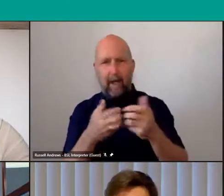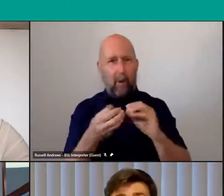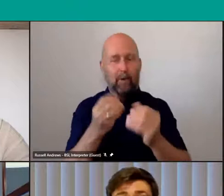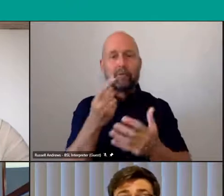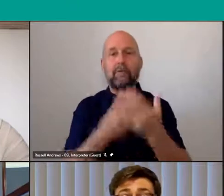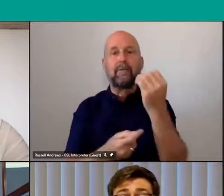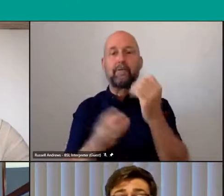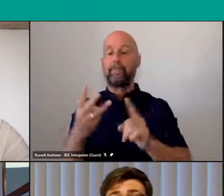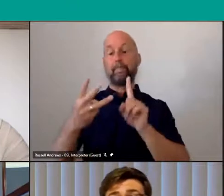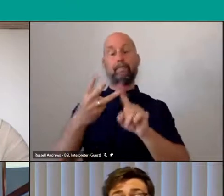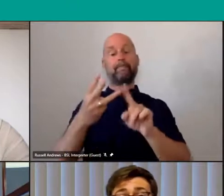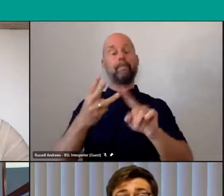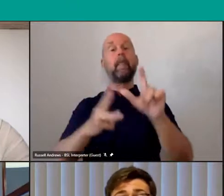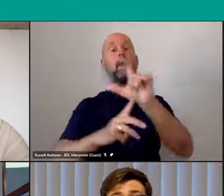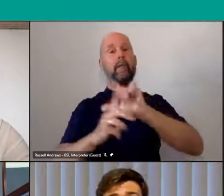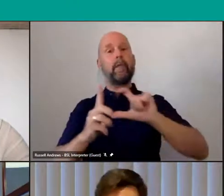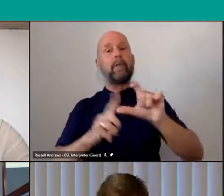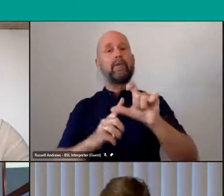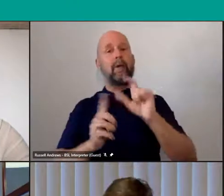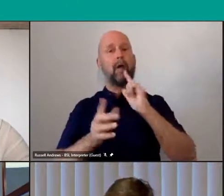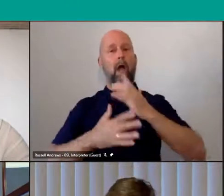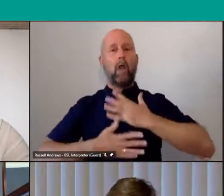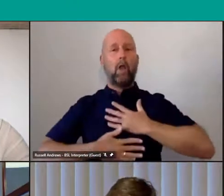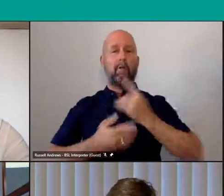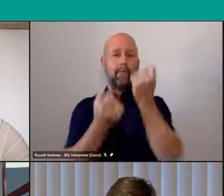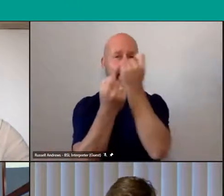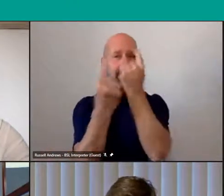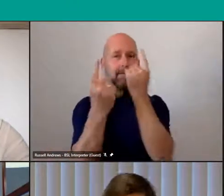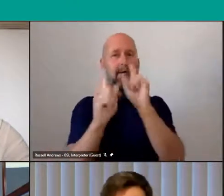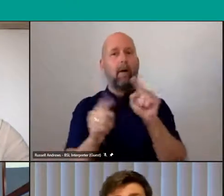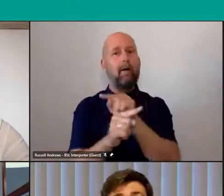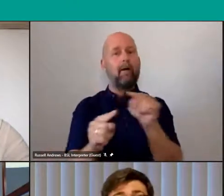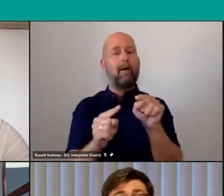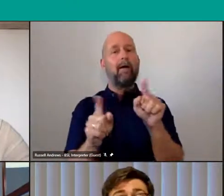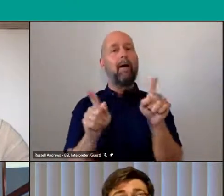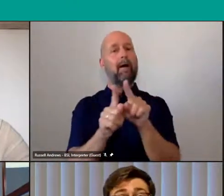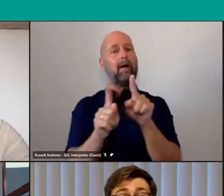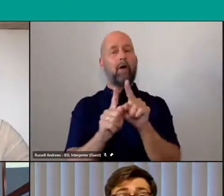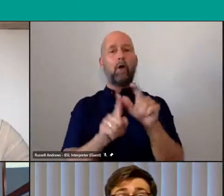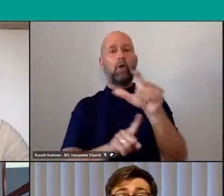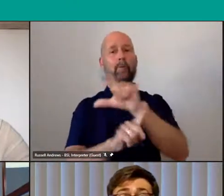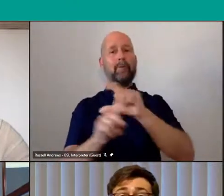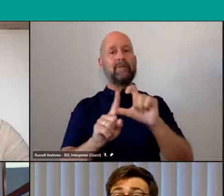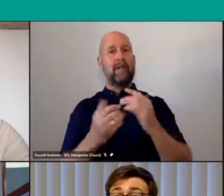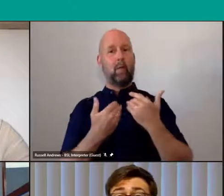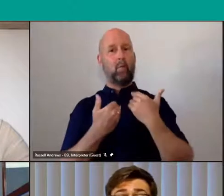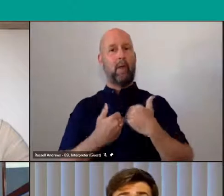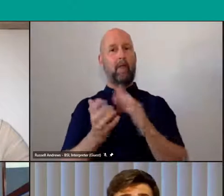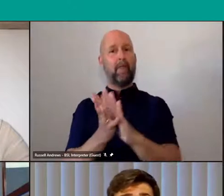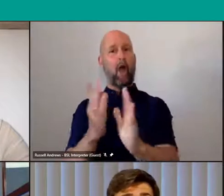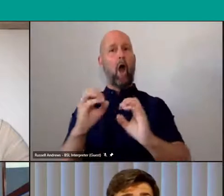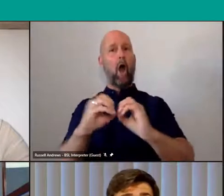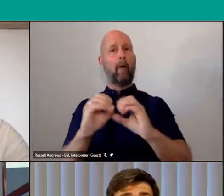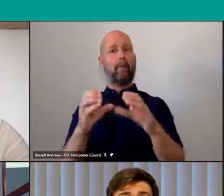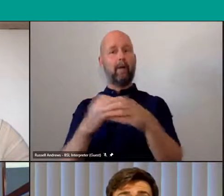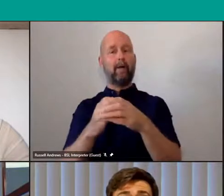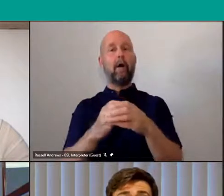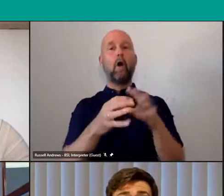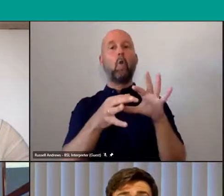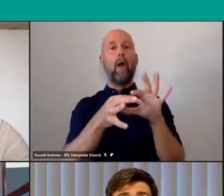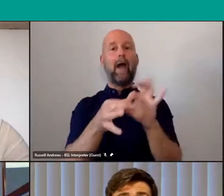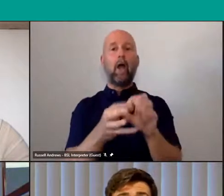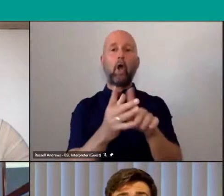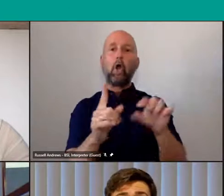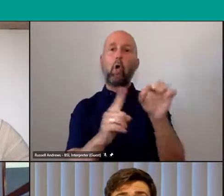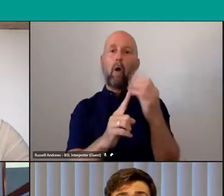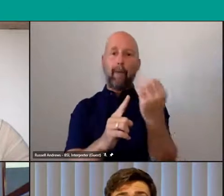people's communities, I love the idea of a community wealth hub, boosting our co-ops, the number of co-ops that we